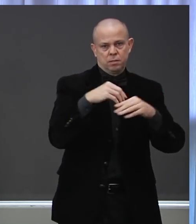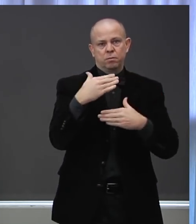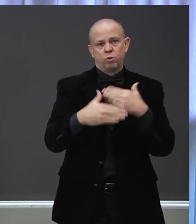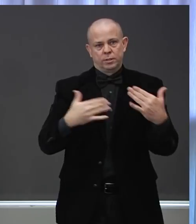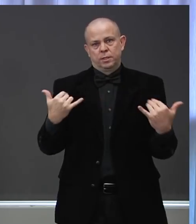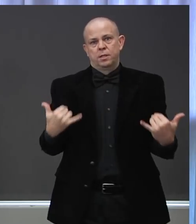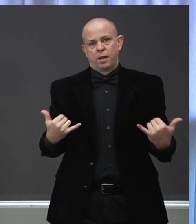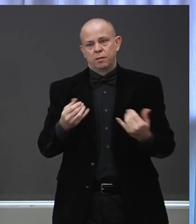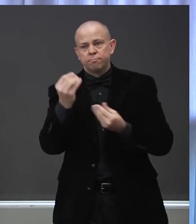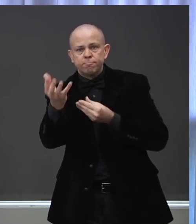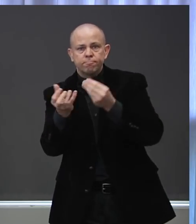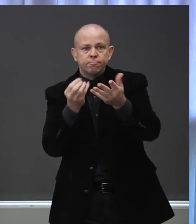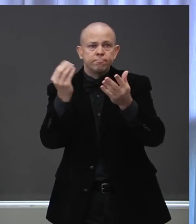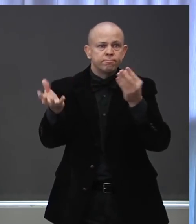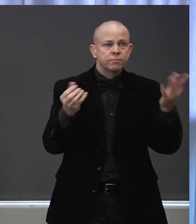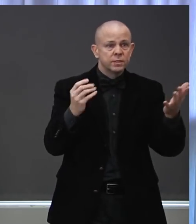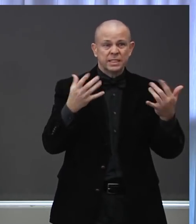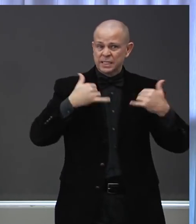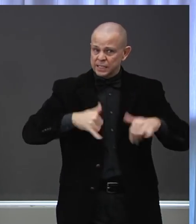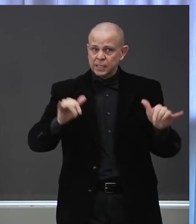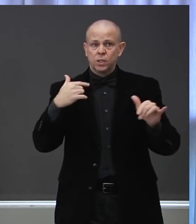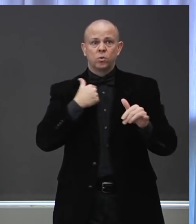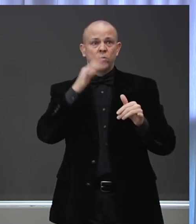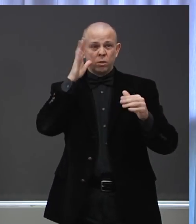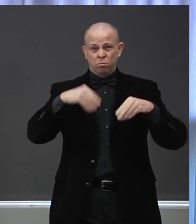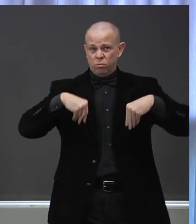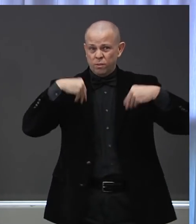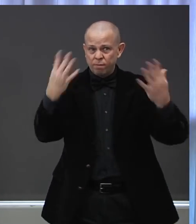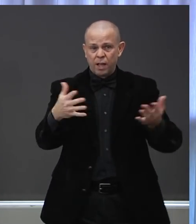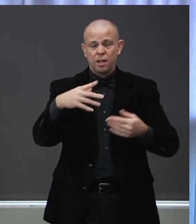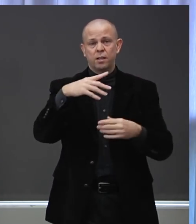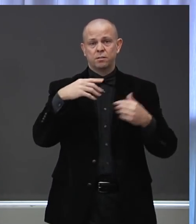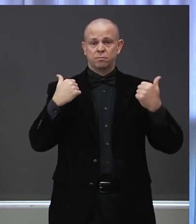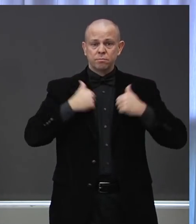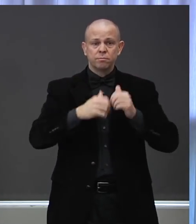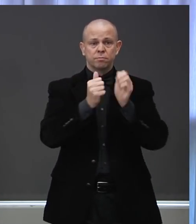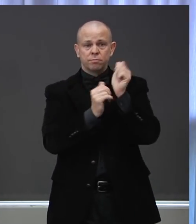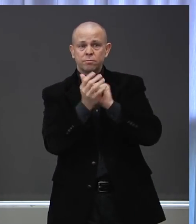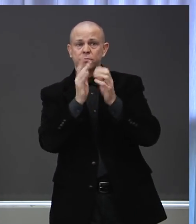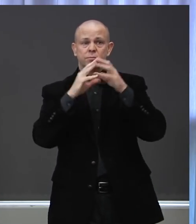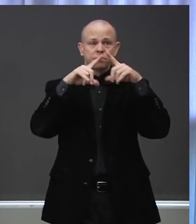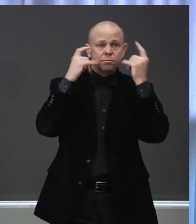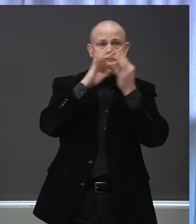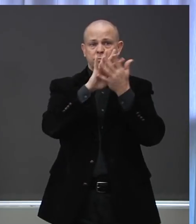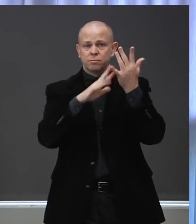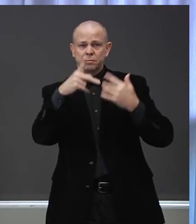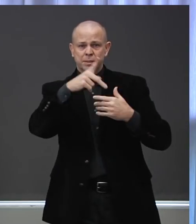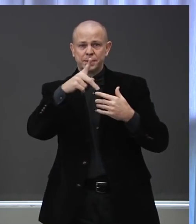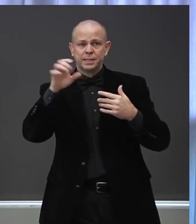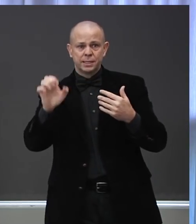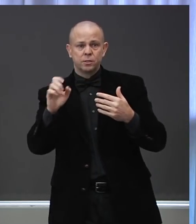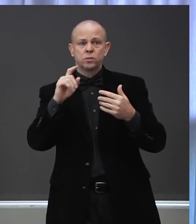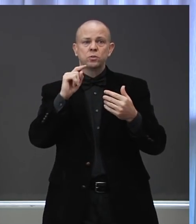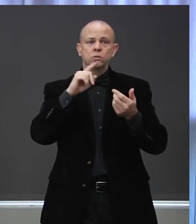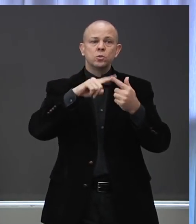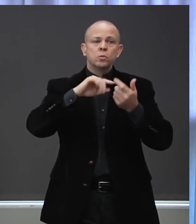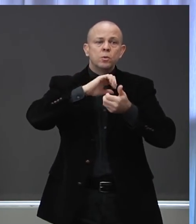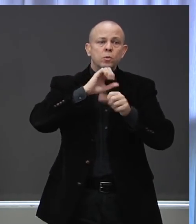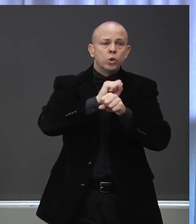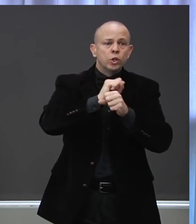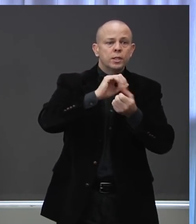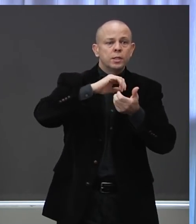will be continuing to provide PPE to our schools. We'll work in partnership with local districts who